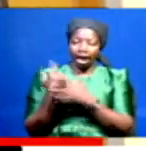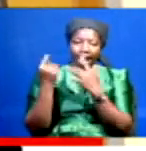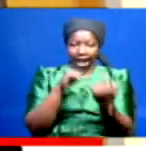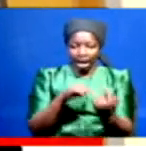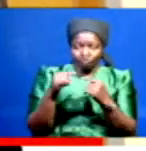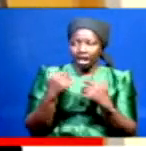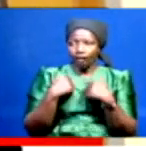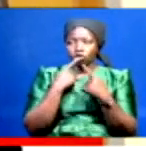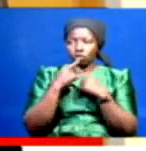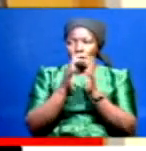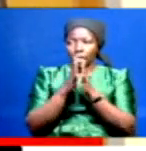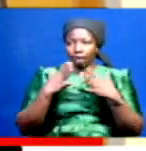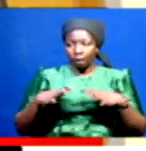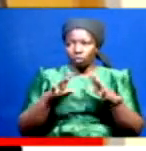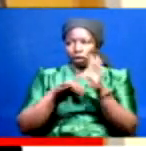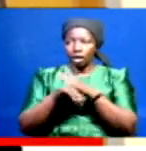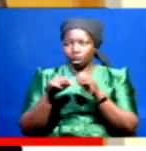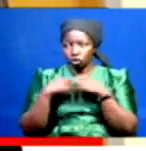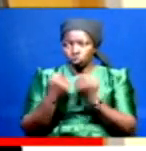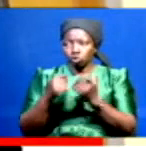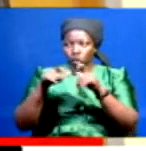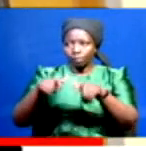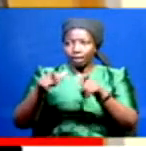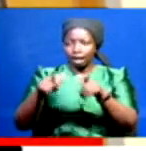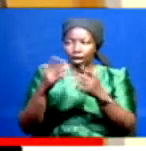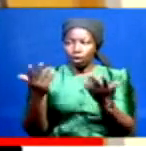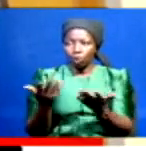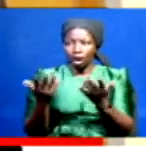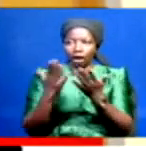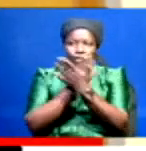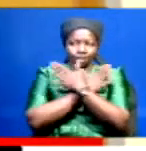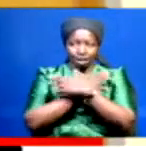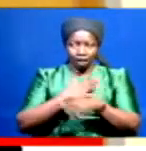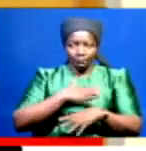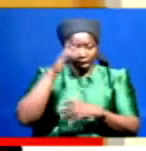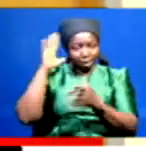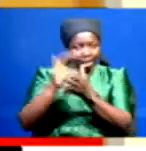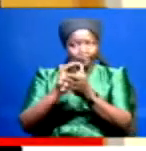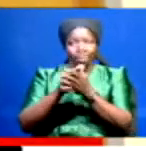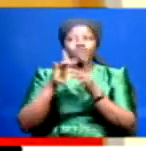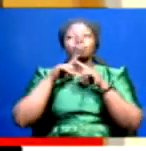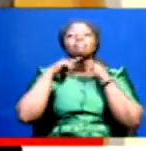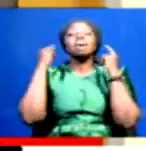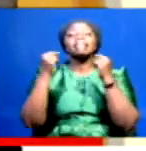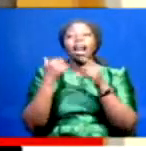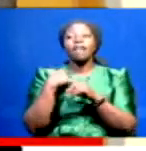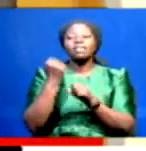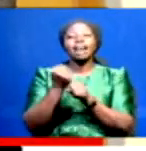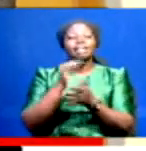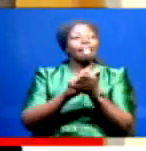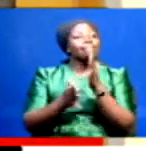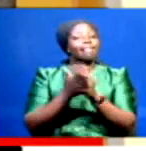people on social media. One of my friends believes that the pastor has not done anything wrong, because